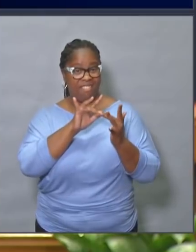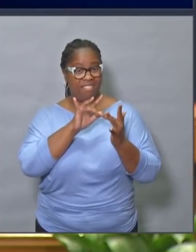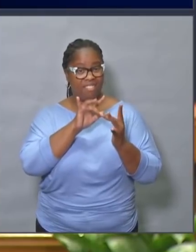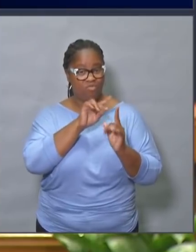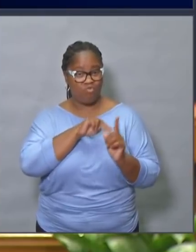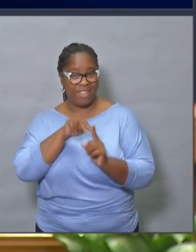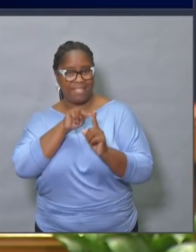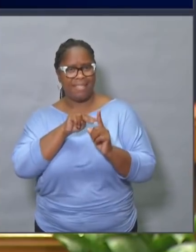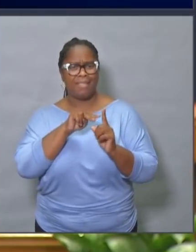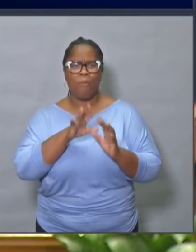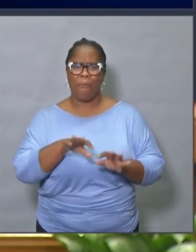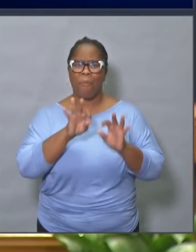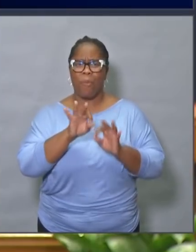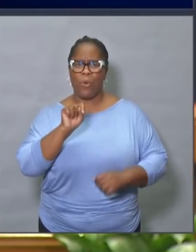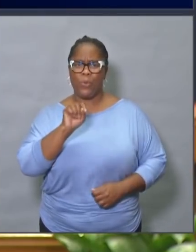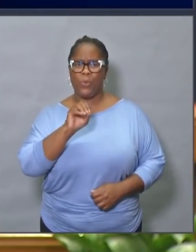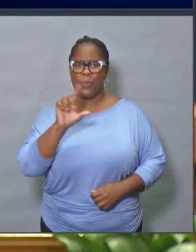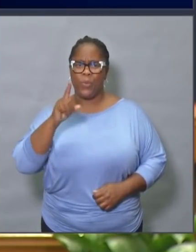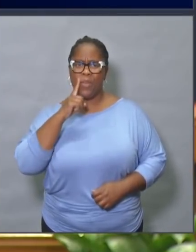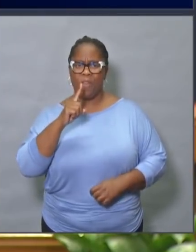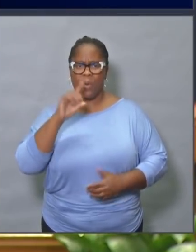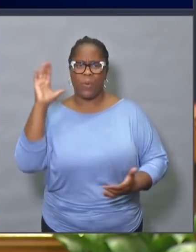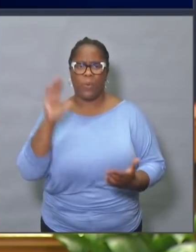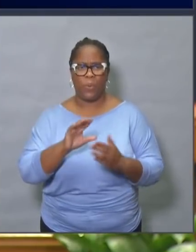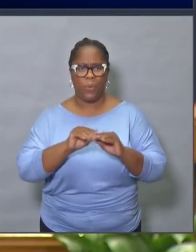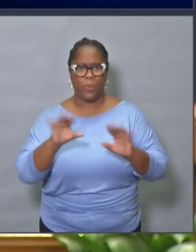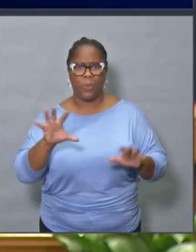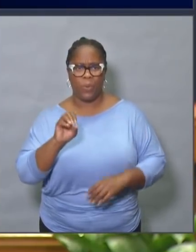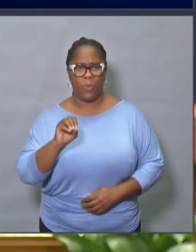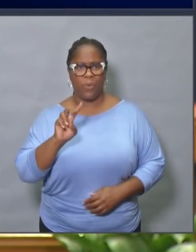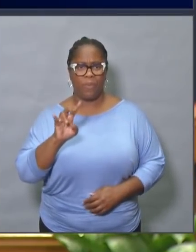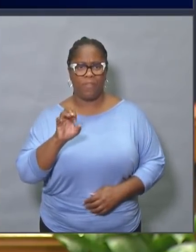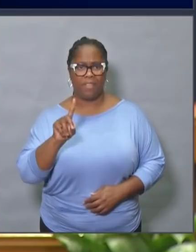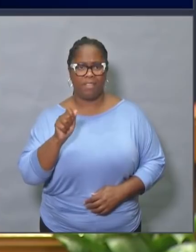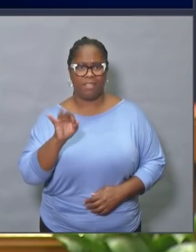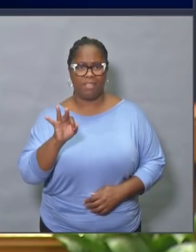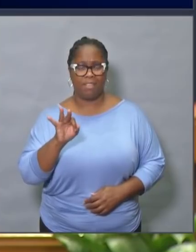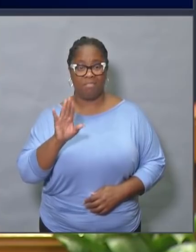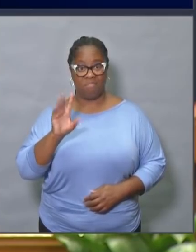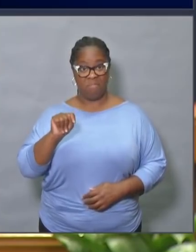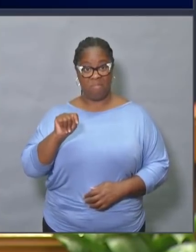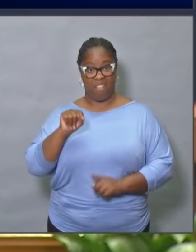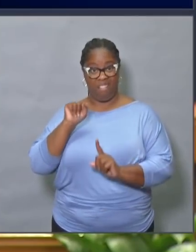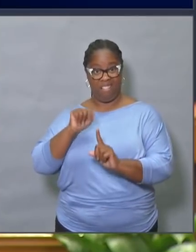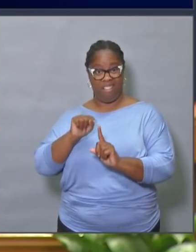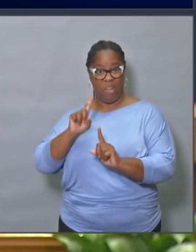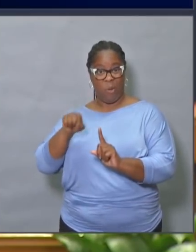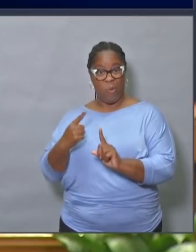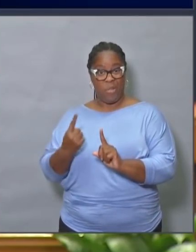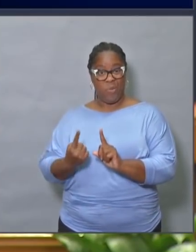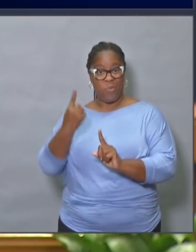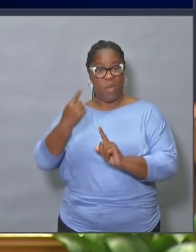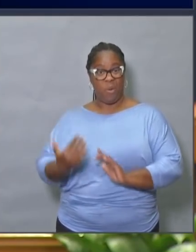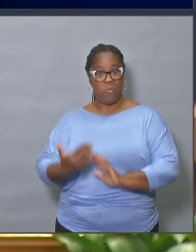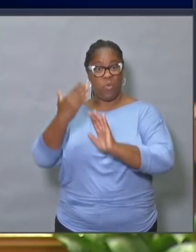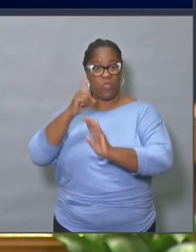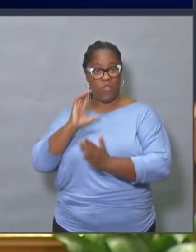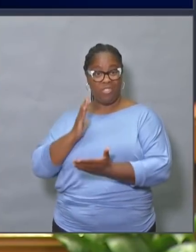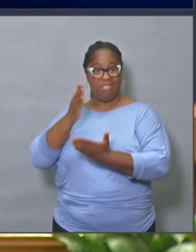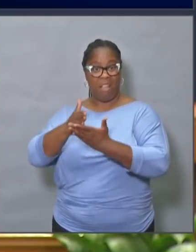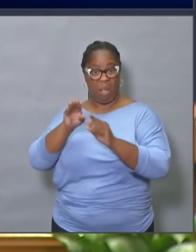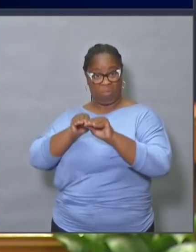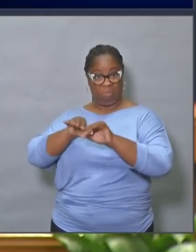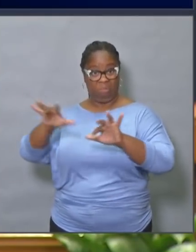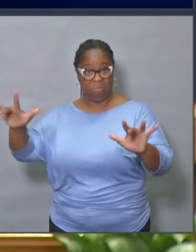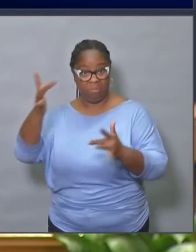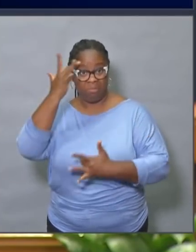the spread of COVID-19, but it cannot and should not be expected to single-handedly stop our